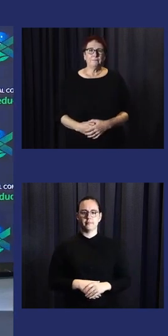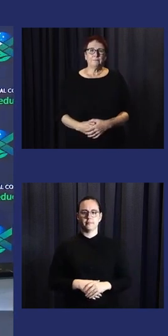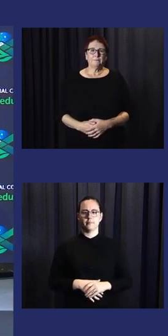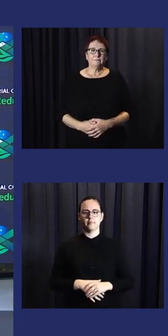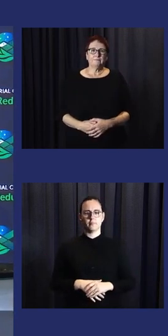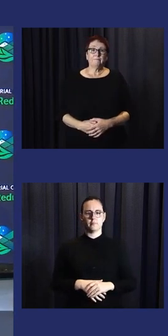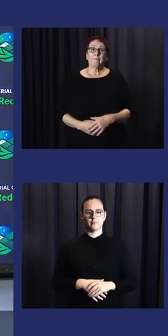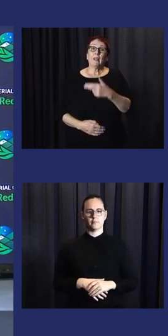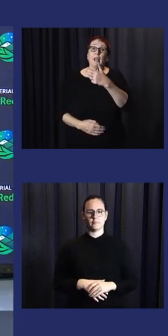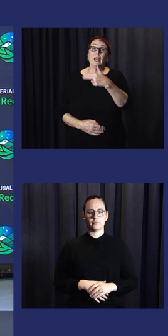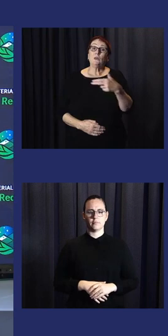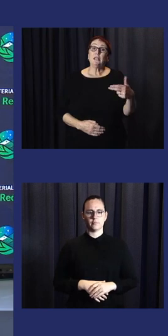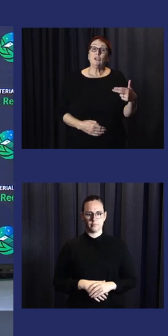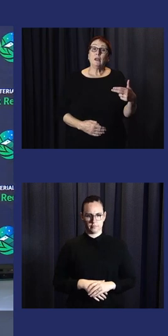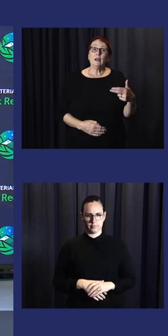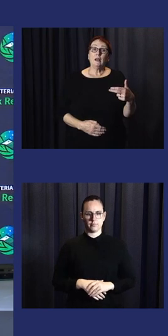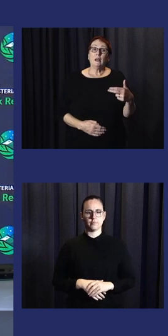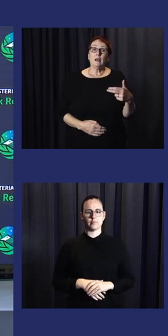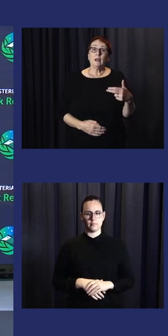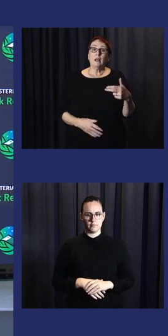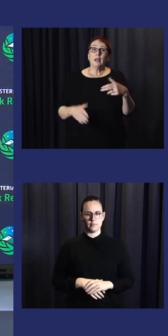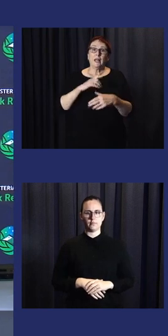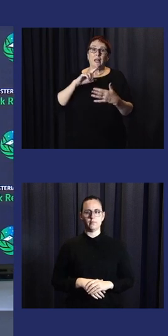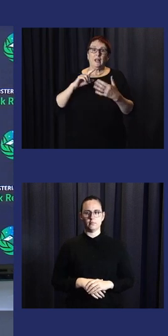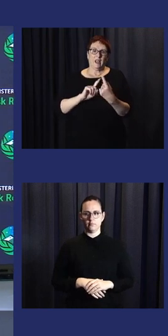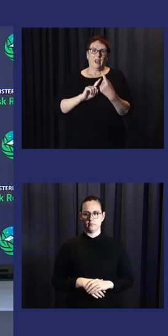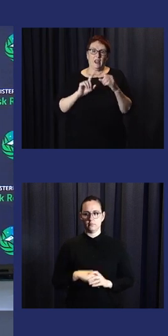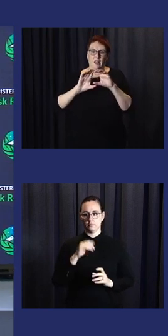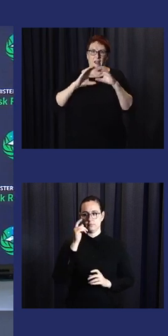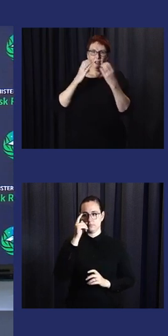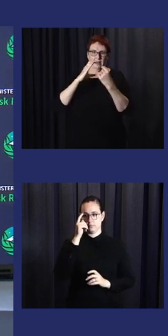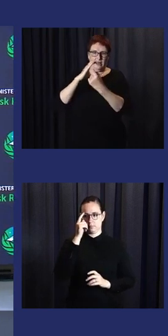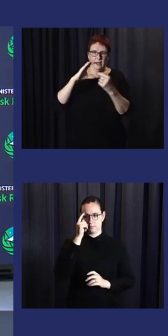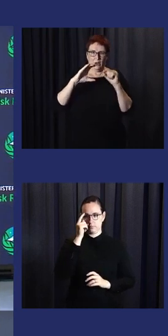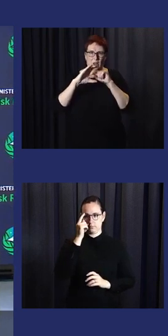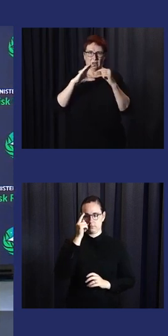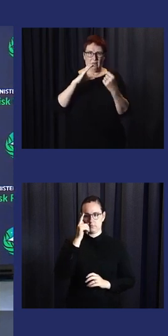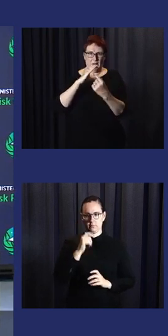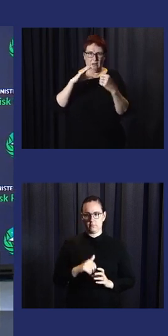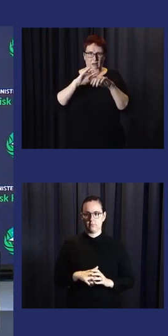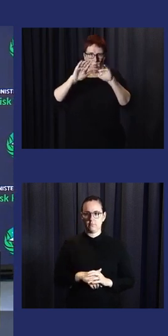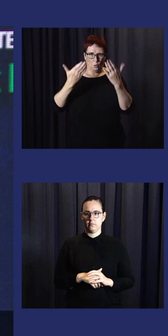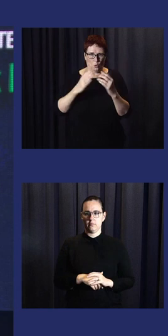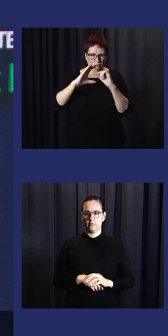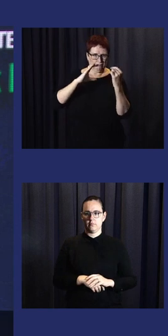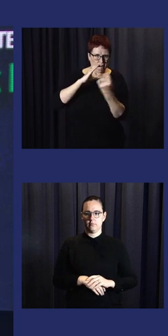So Indonesia is located in the equatorial region, which is